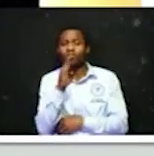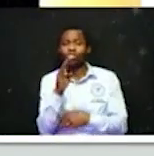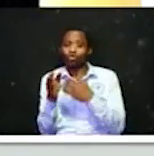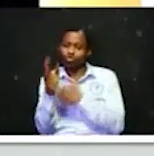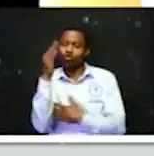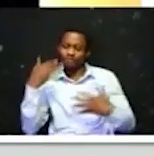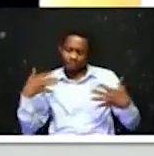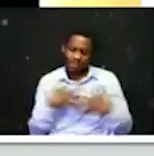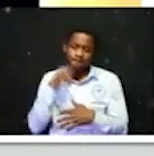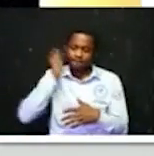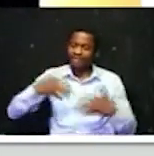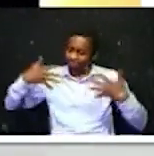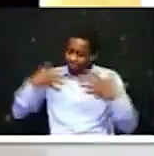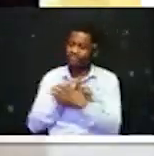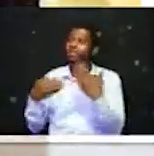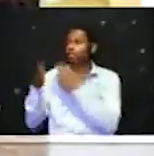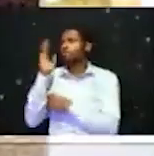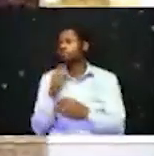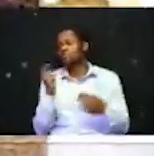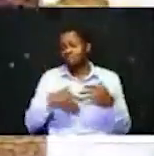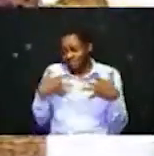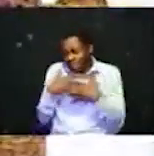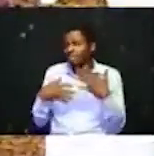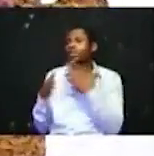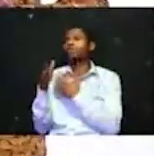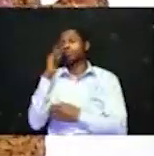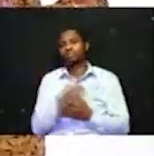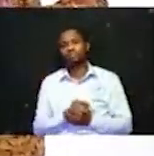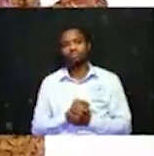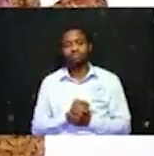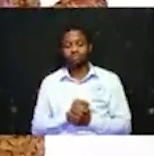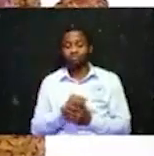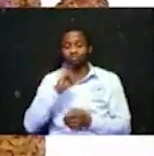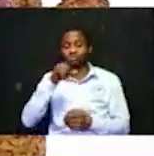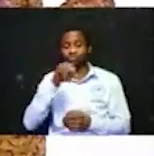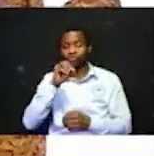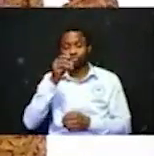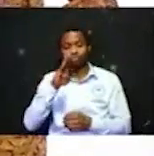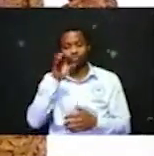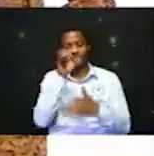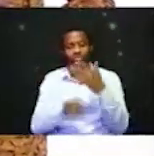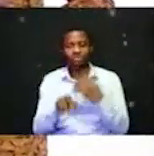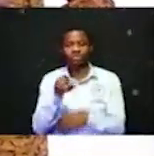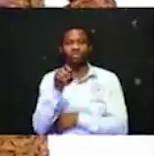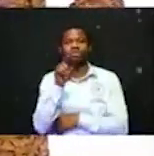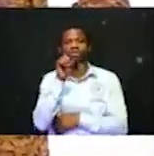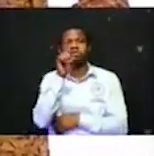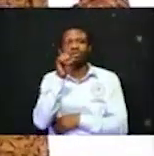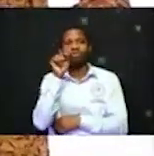Hiob humano etia edikan imwa edikan. In the land of Uz, there lived a man whose name was